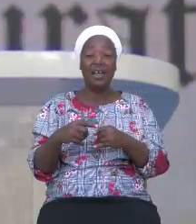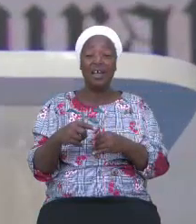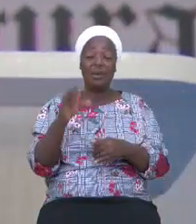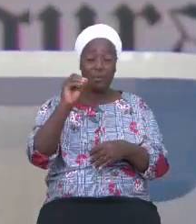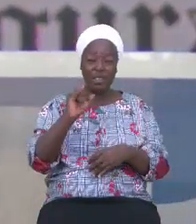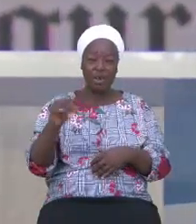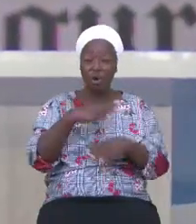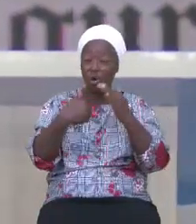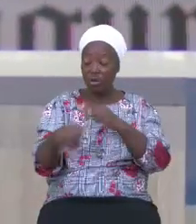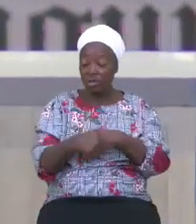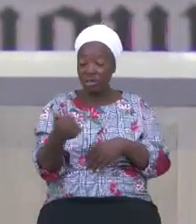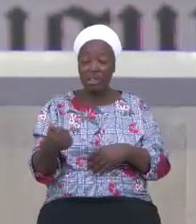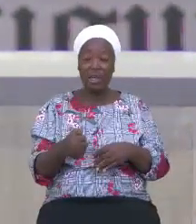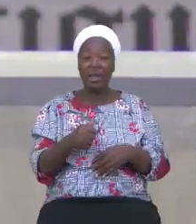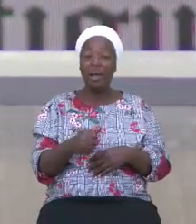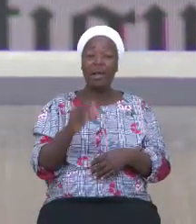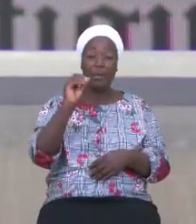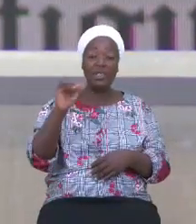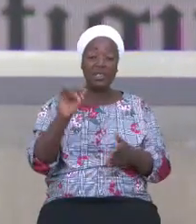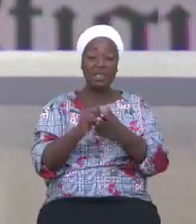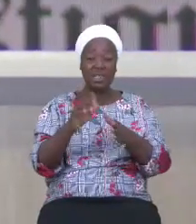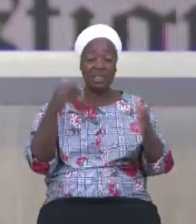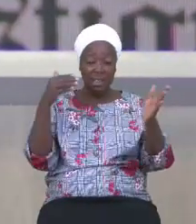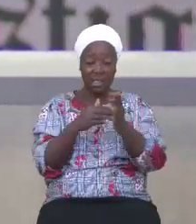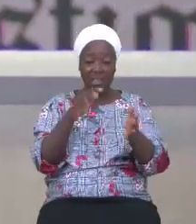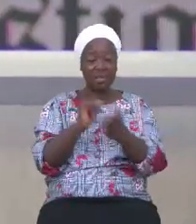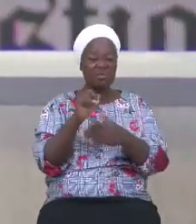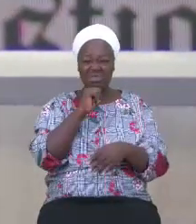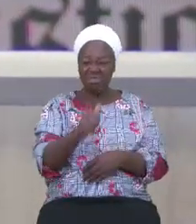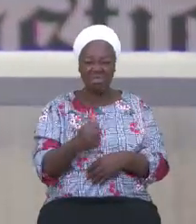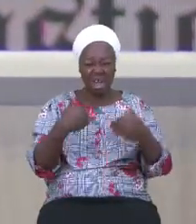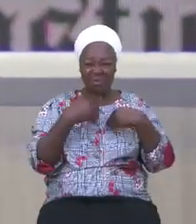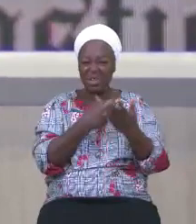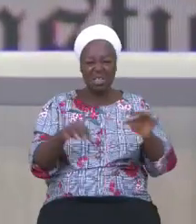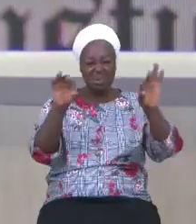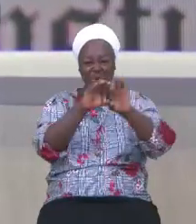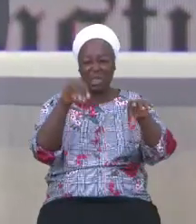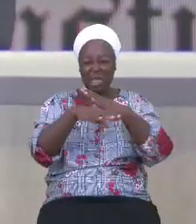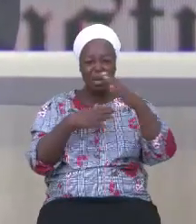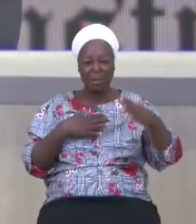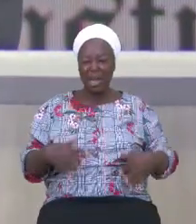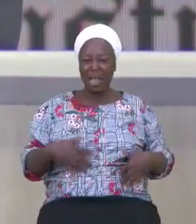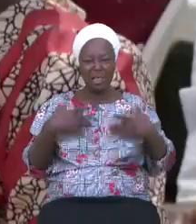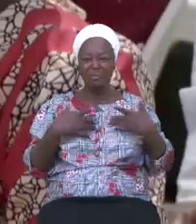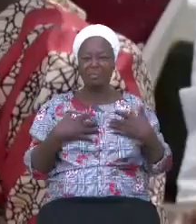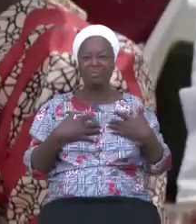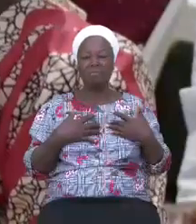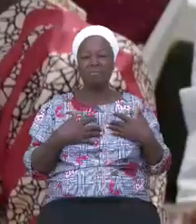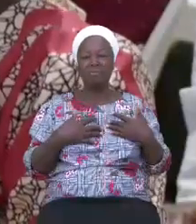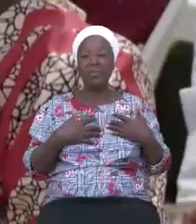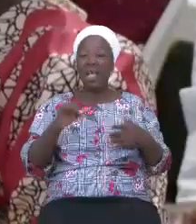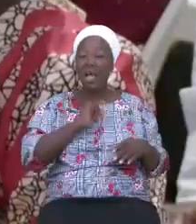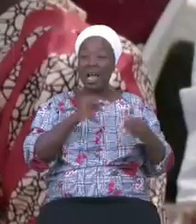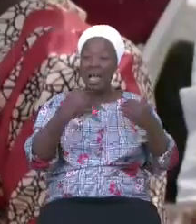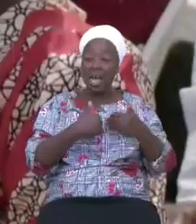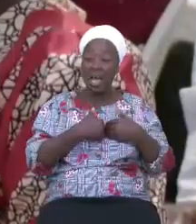contrary to that will not hold any water, will not even drop anything in my cup. I have